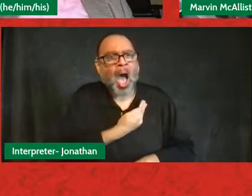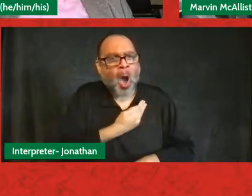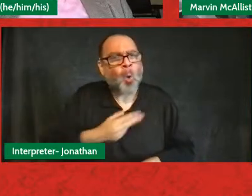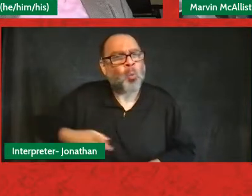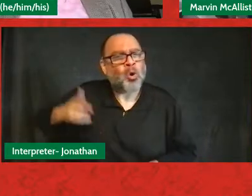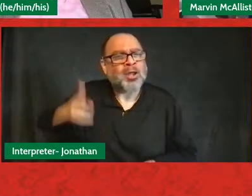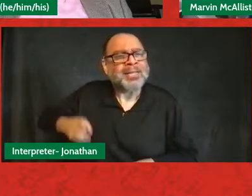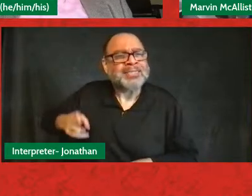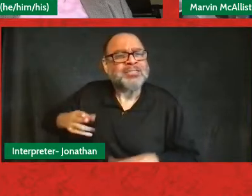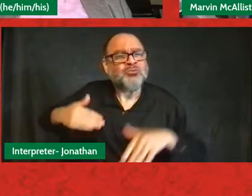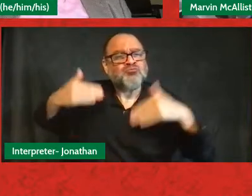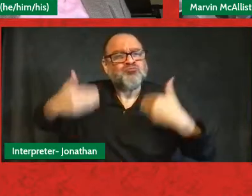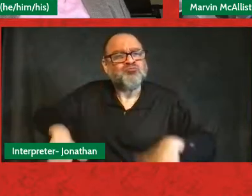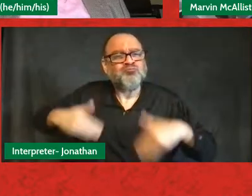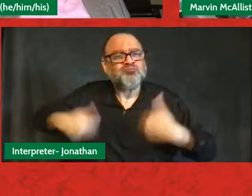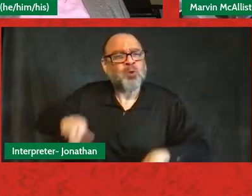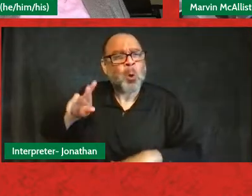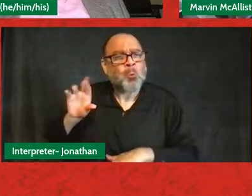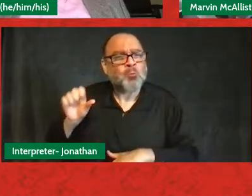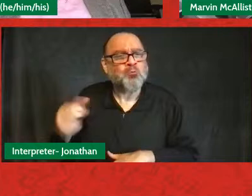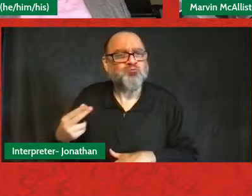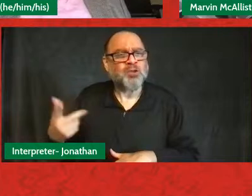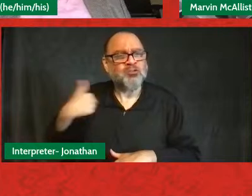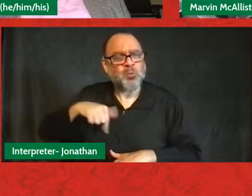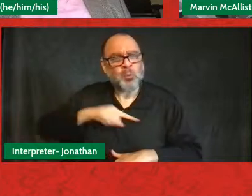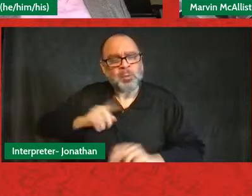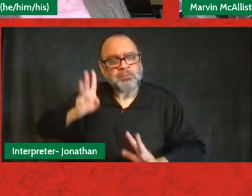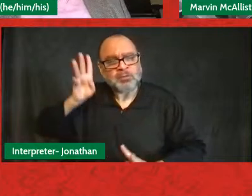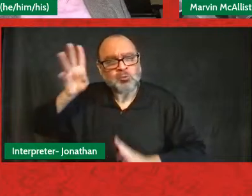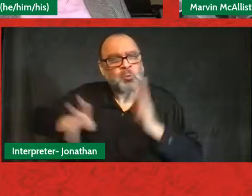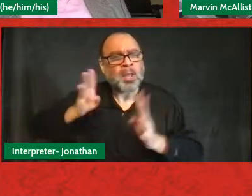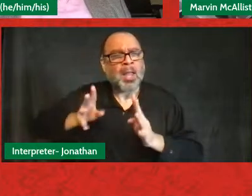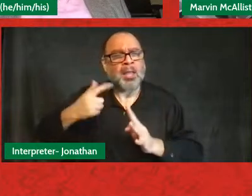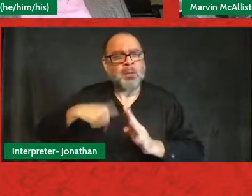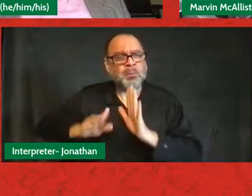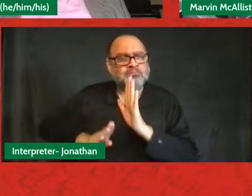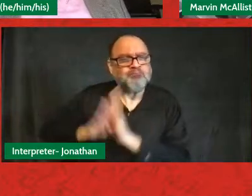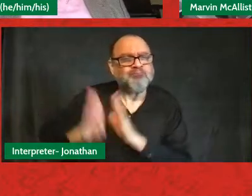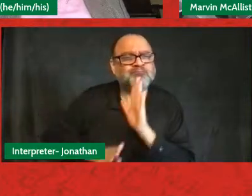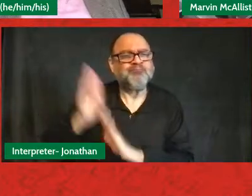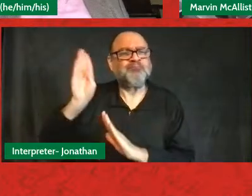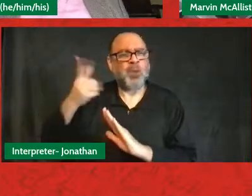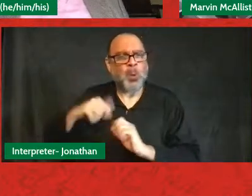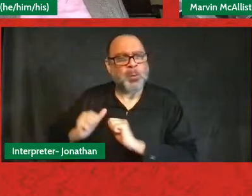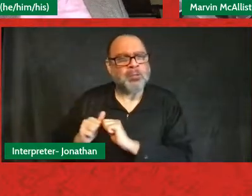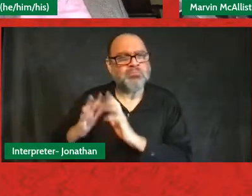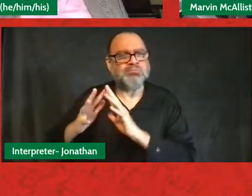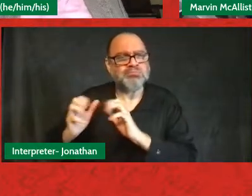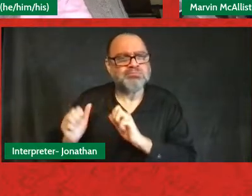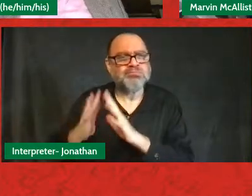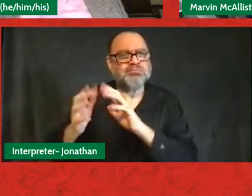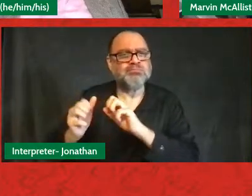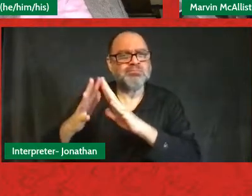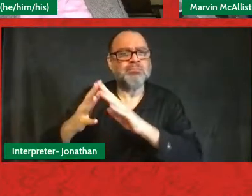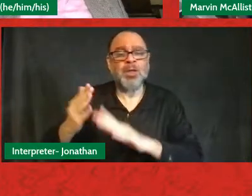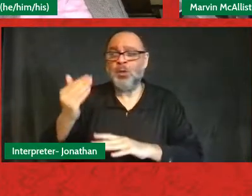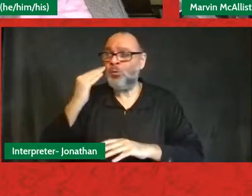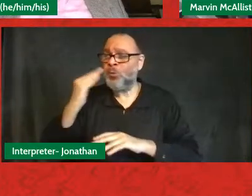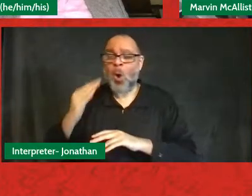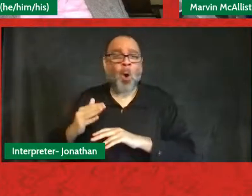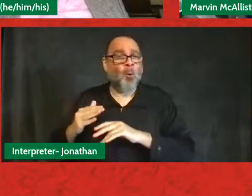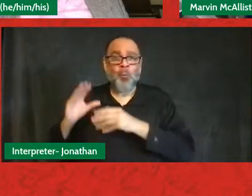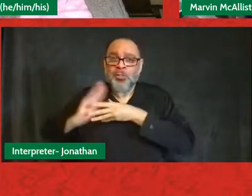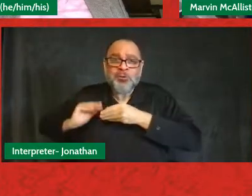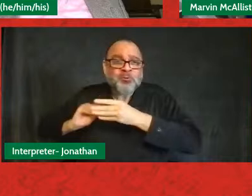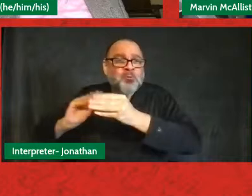of what we do in this artistry. I mean, it's huge. From the stories that you're telling, from the dedication, from the commitment,